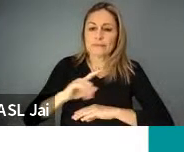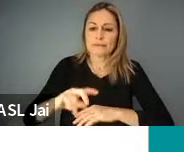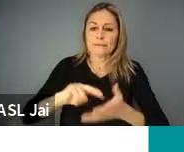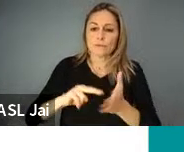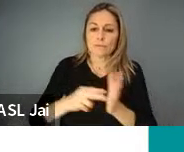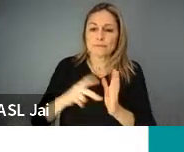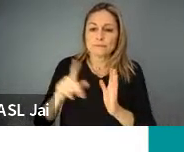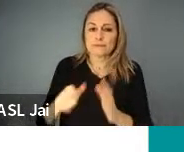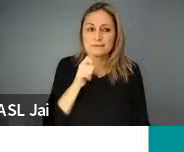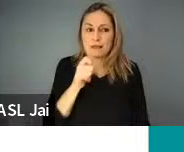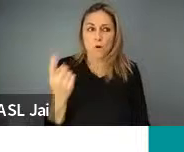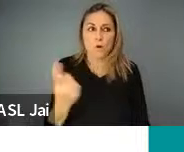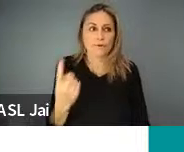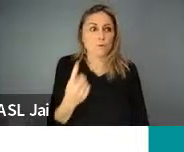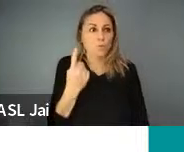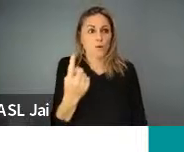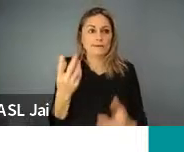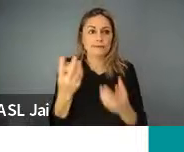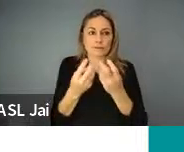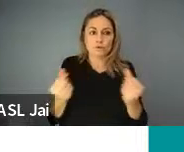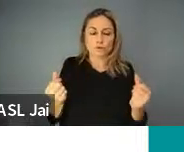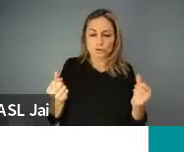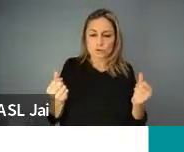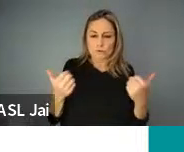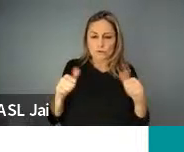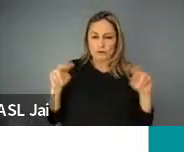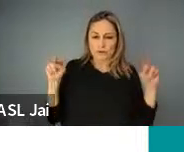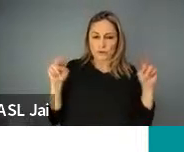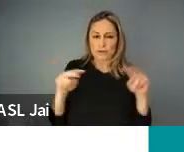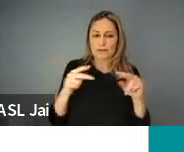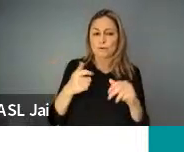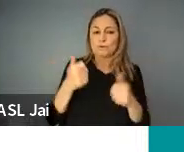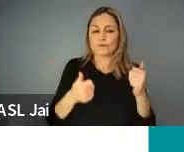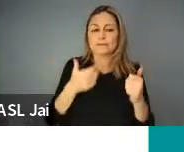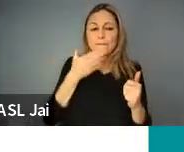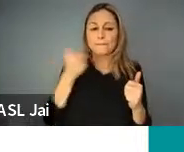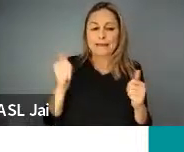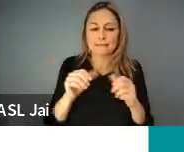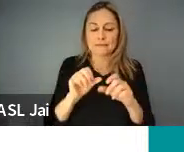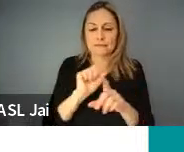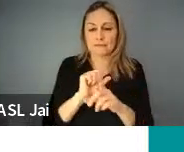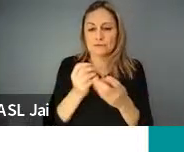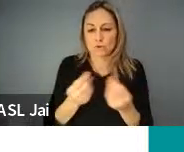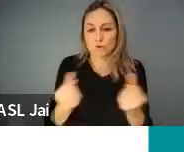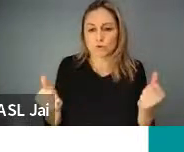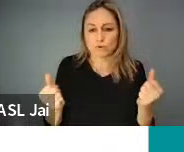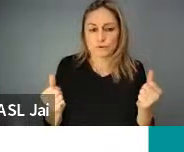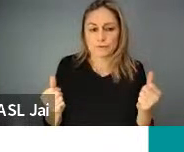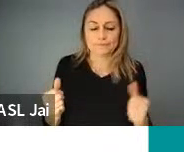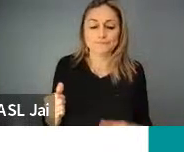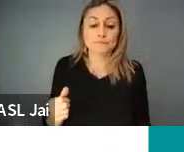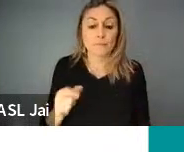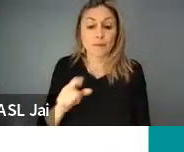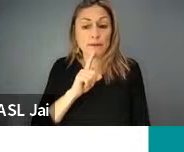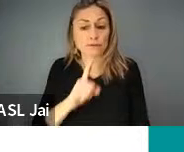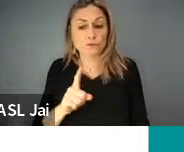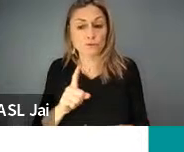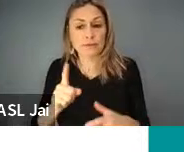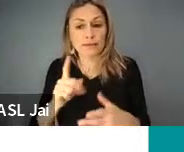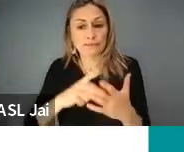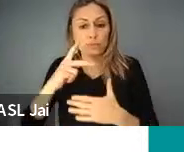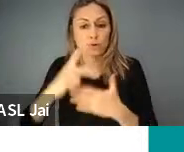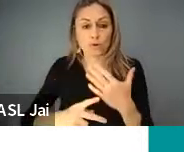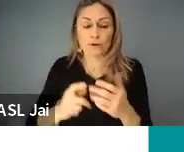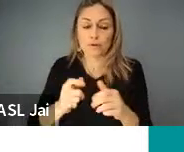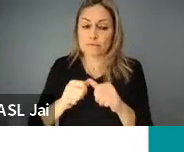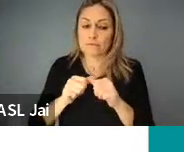just one solution, but we're trying to look at the best solution. We ensure that the program remains compliant with